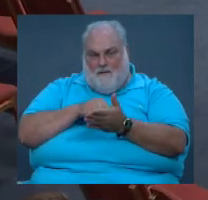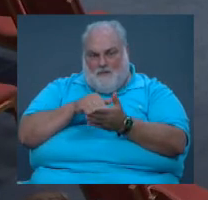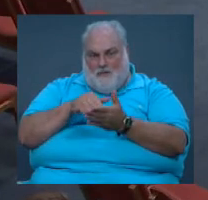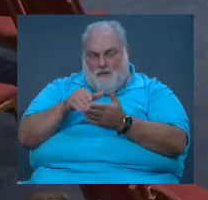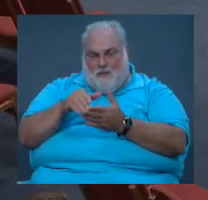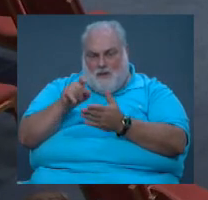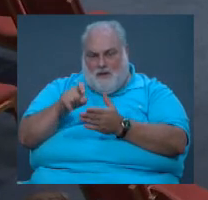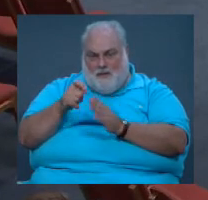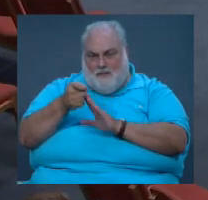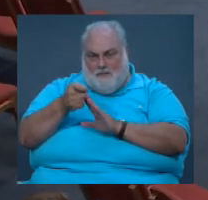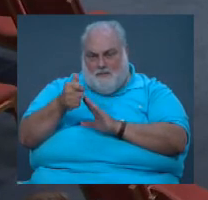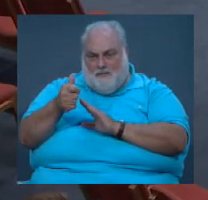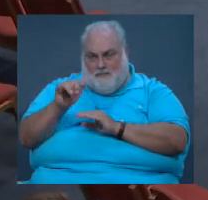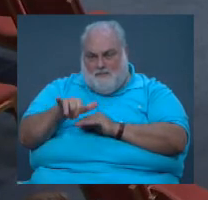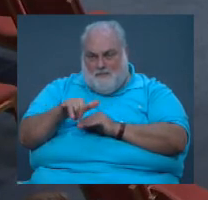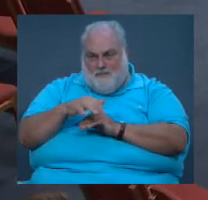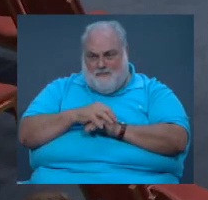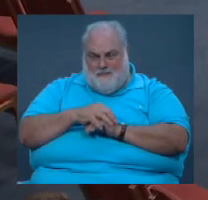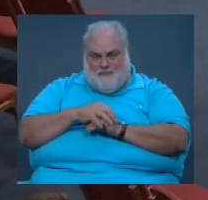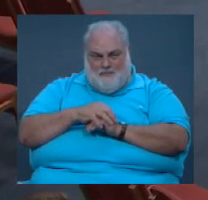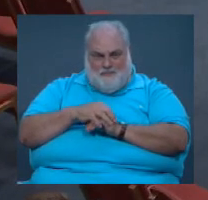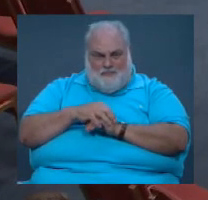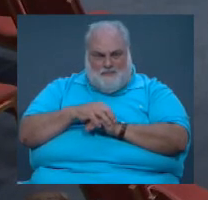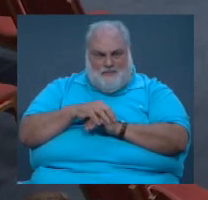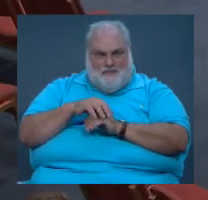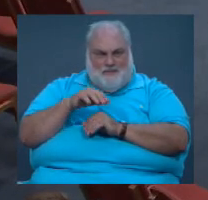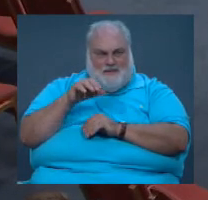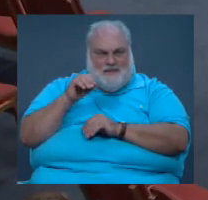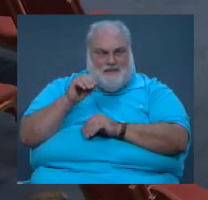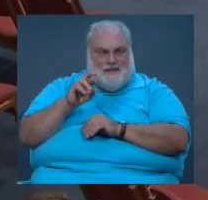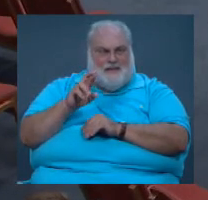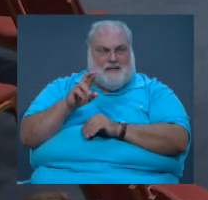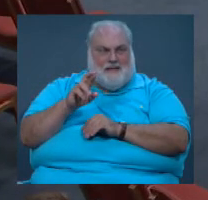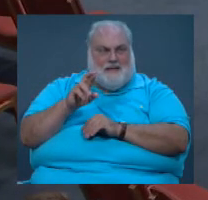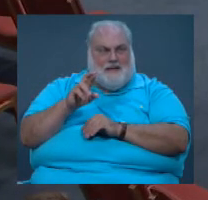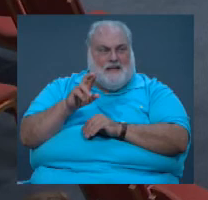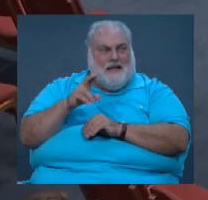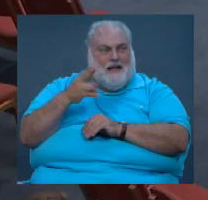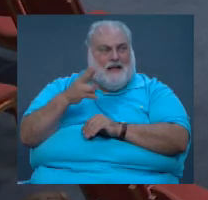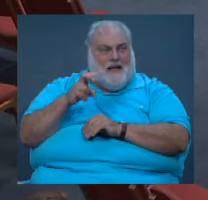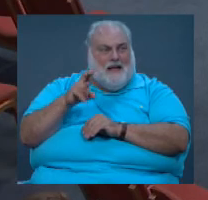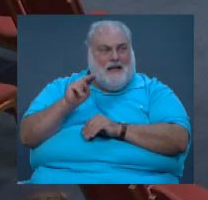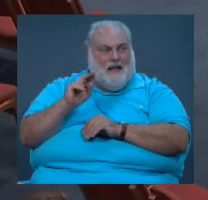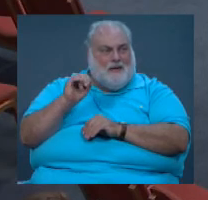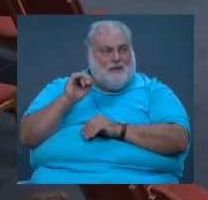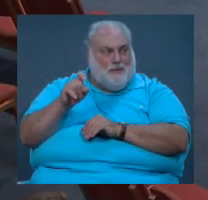we need to work through that issue. I agree. Director Hendricks.